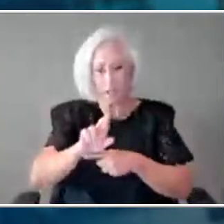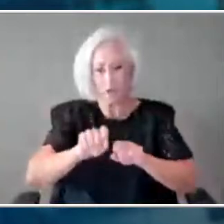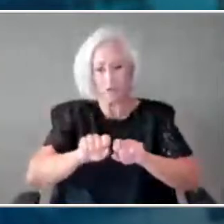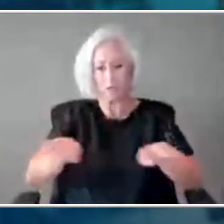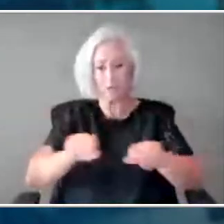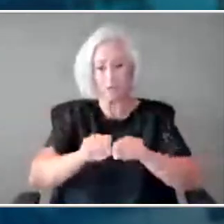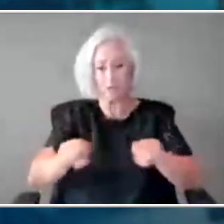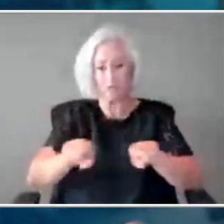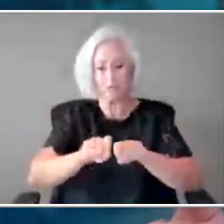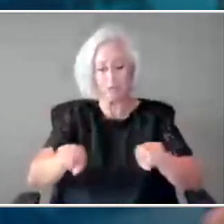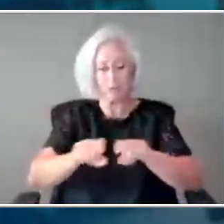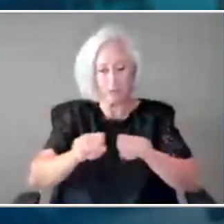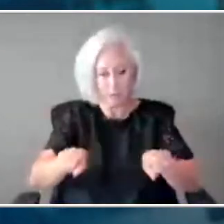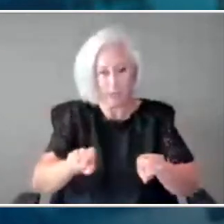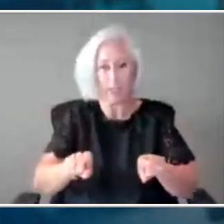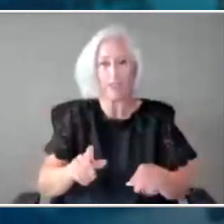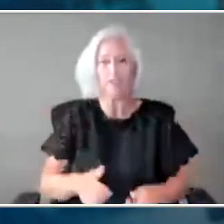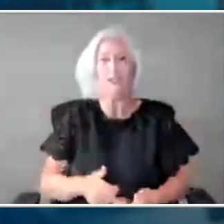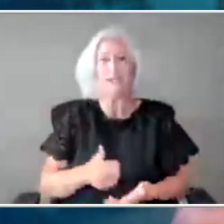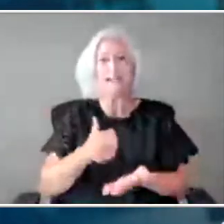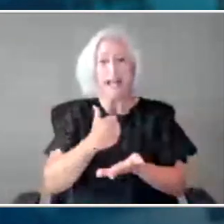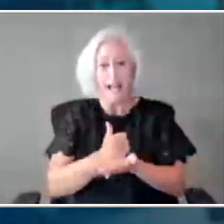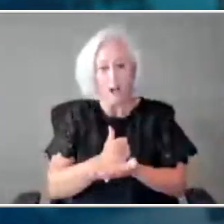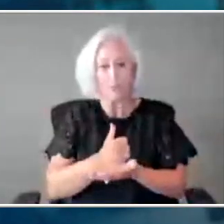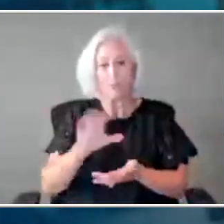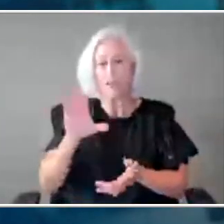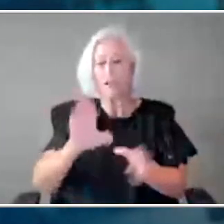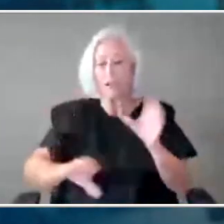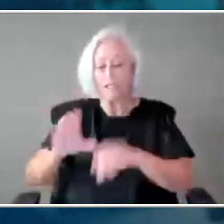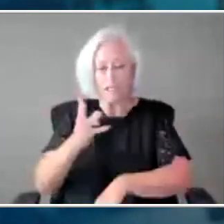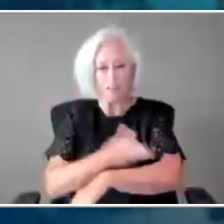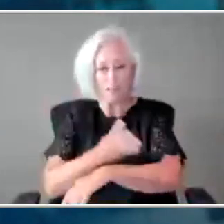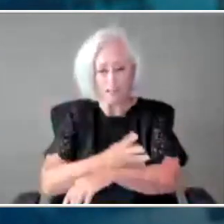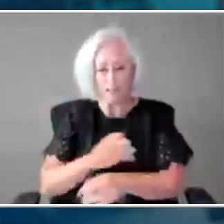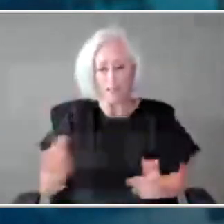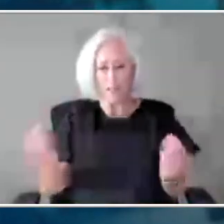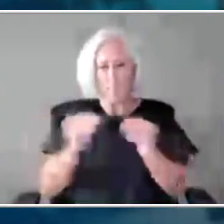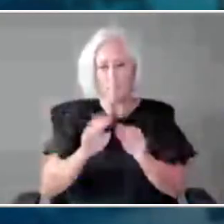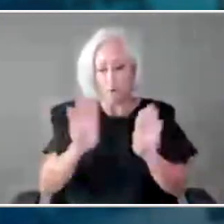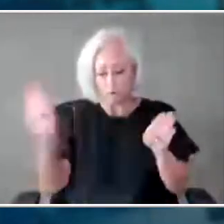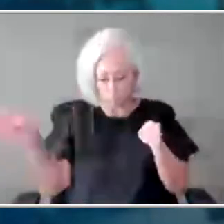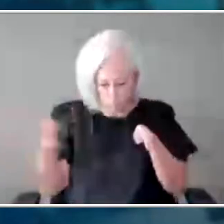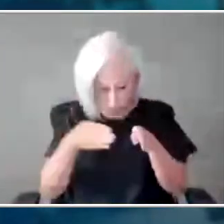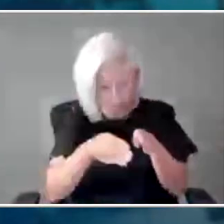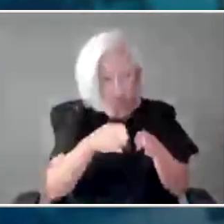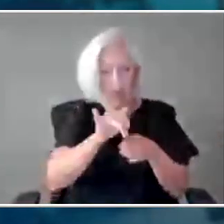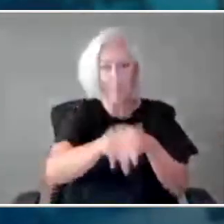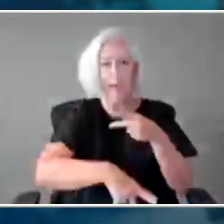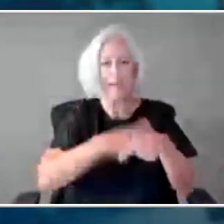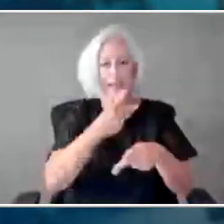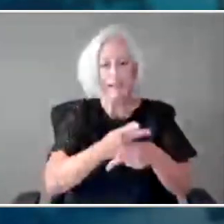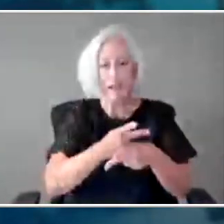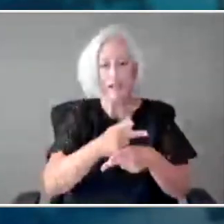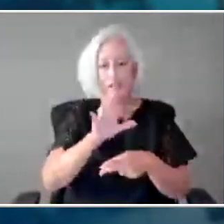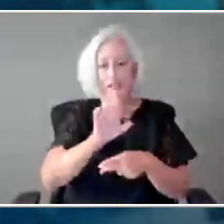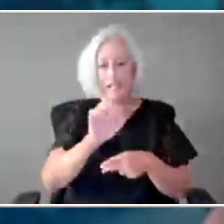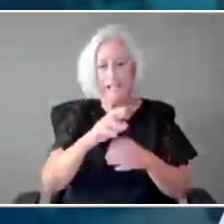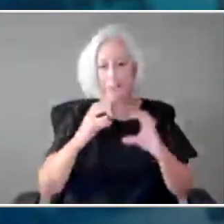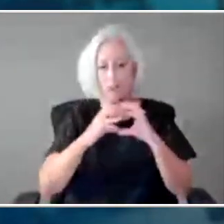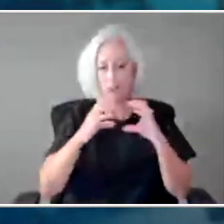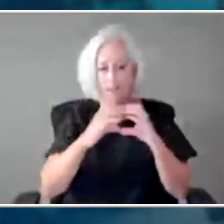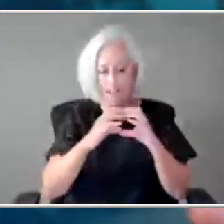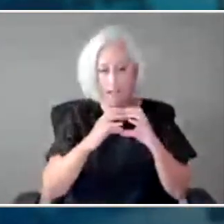affects all your cells, it's a type of chemo that may be more targeted to the specific cancer cells, and is able to deliver a type